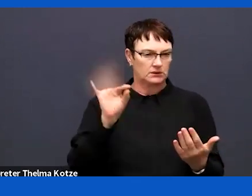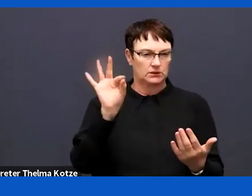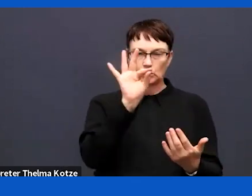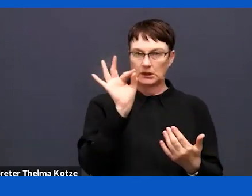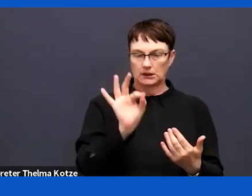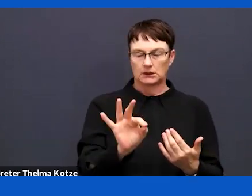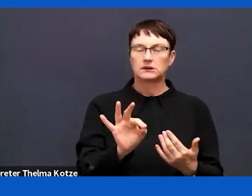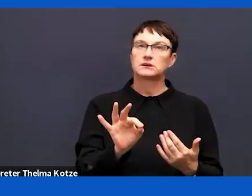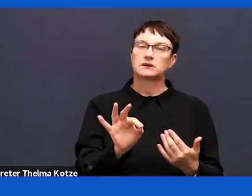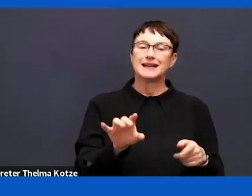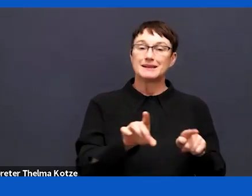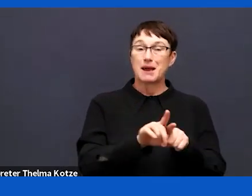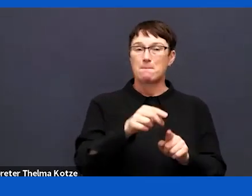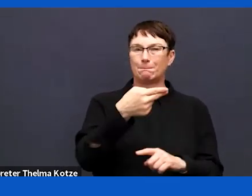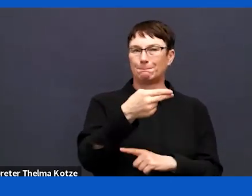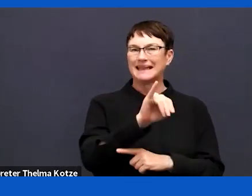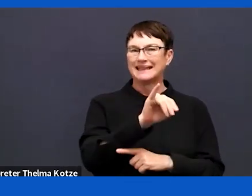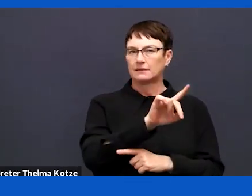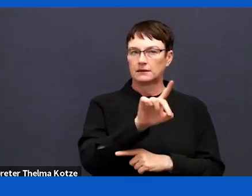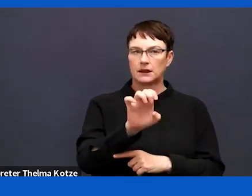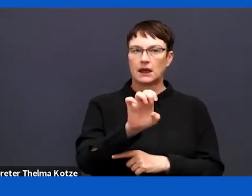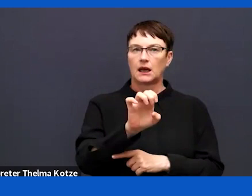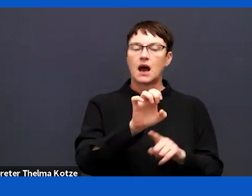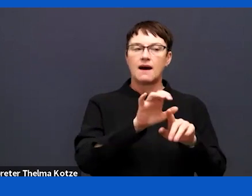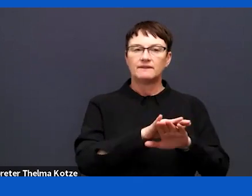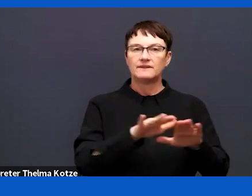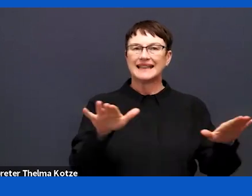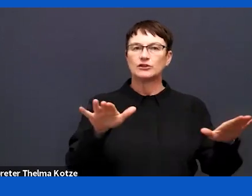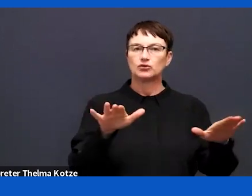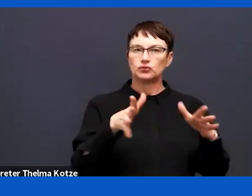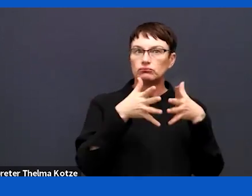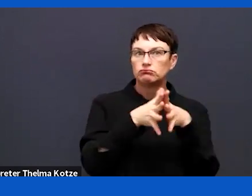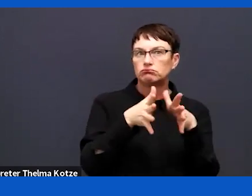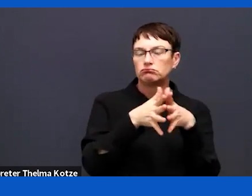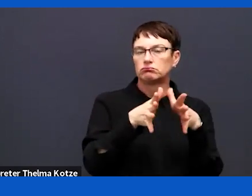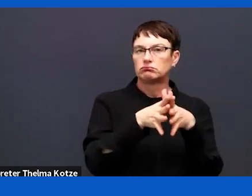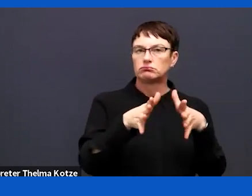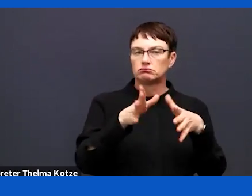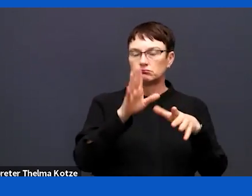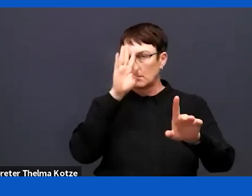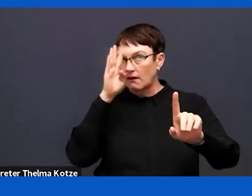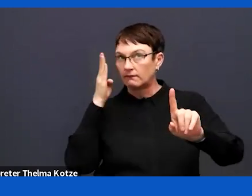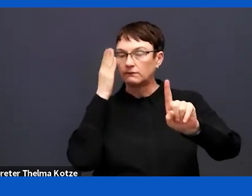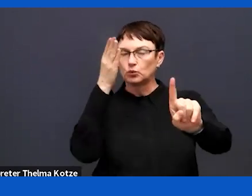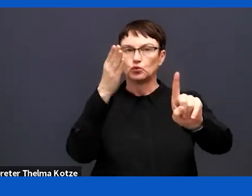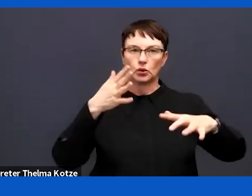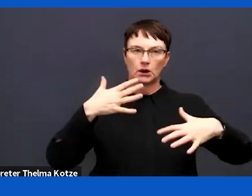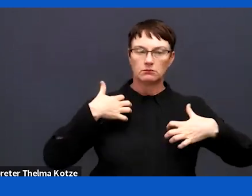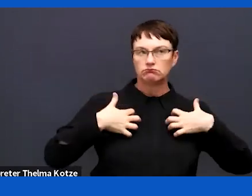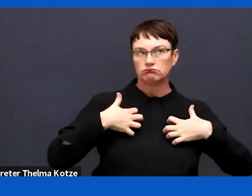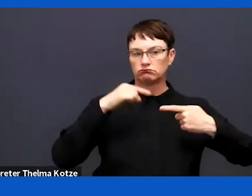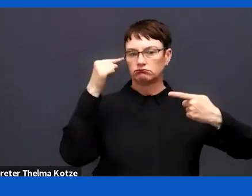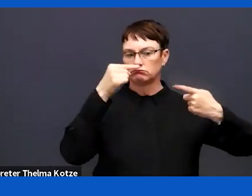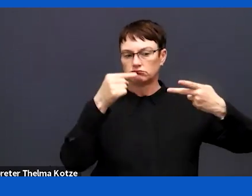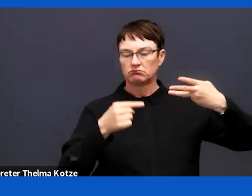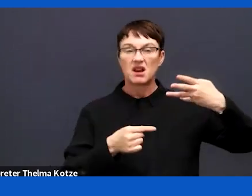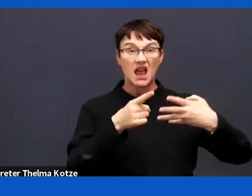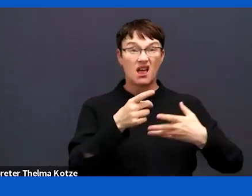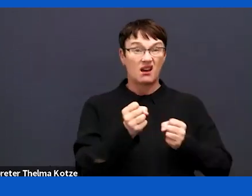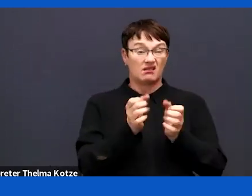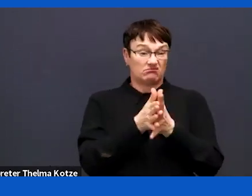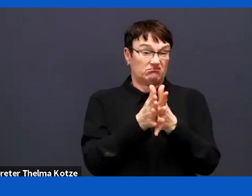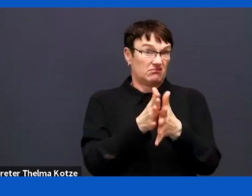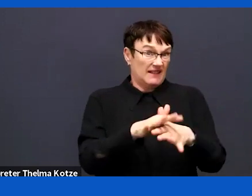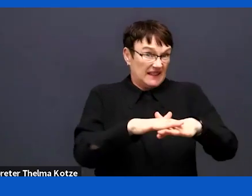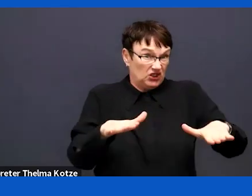already said made a good list of many things that you're looking forward to. But was this kind of your dream